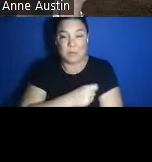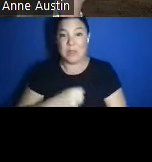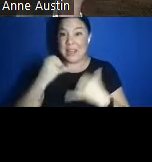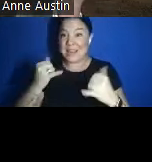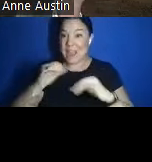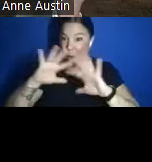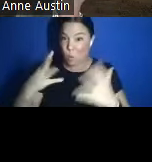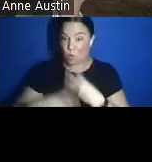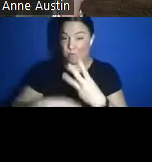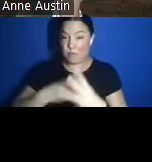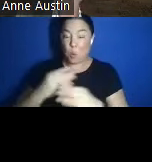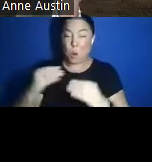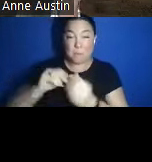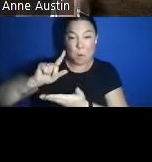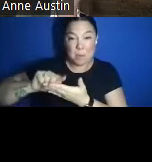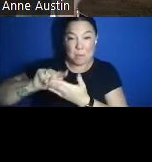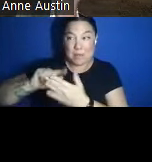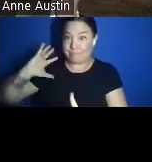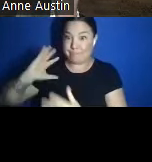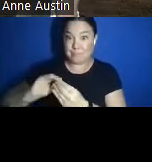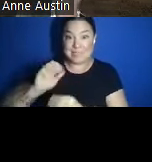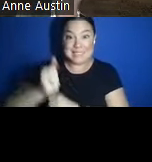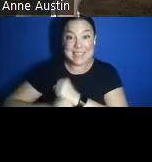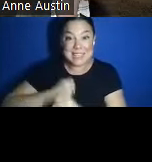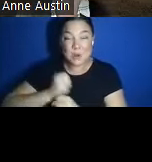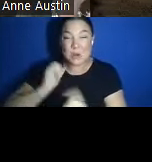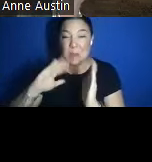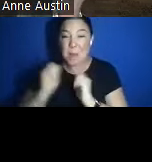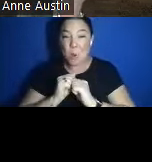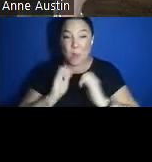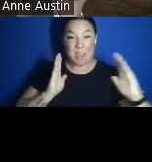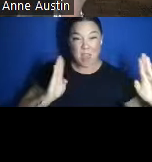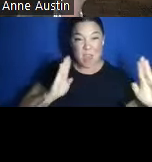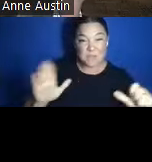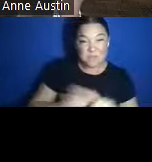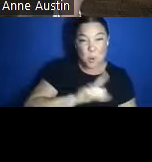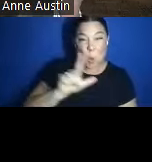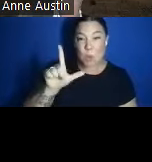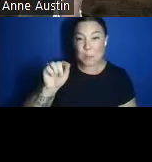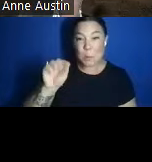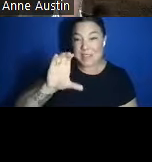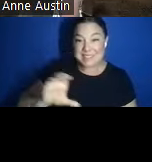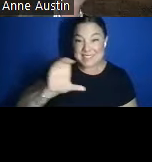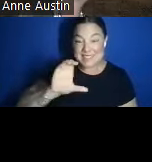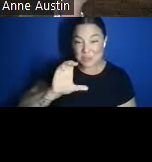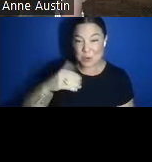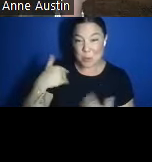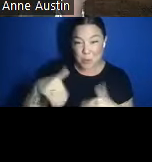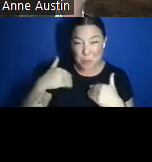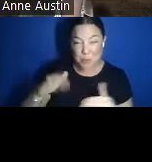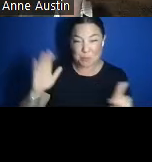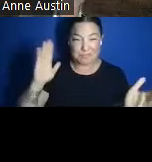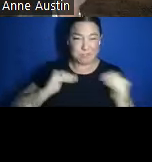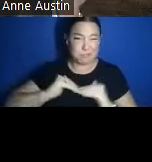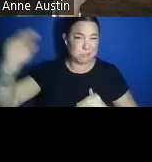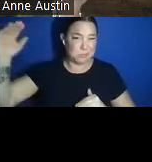in the past 10 years than the entire 20th century combined. New techniques